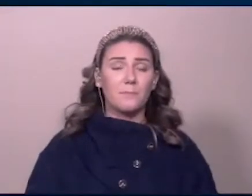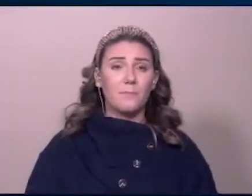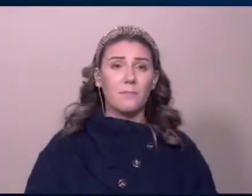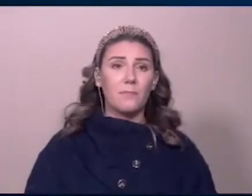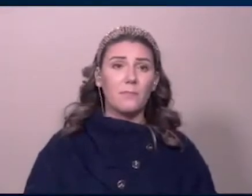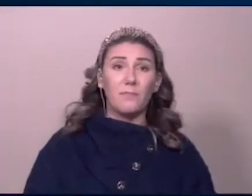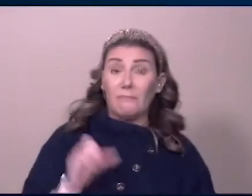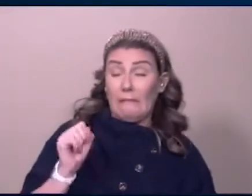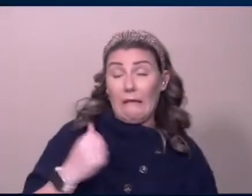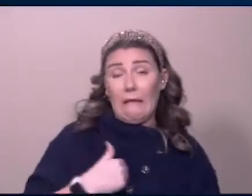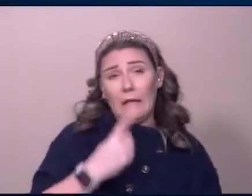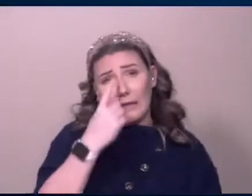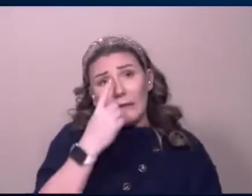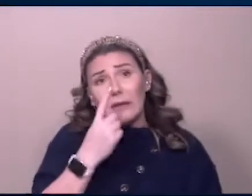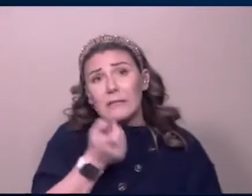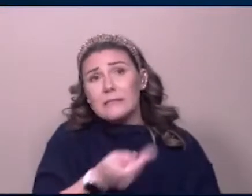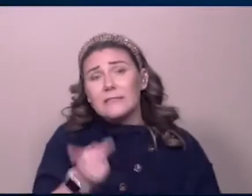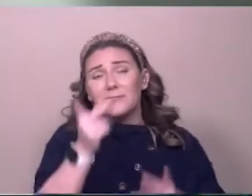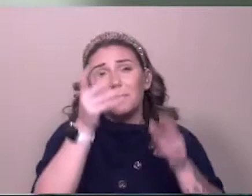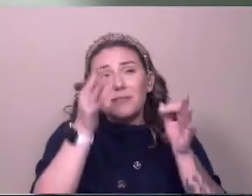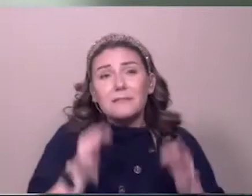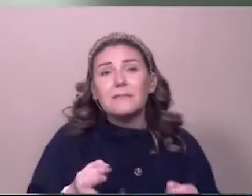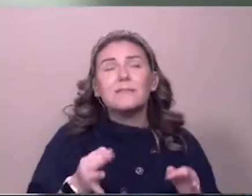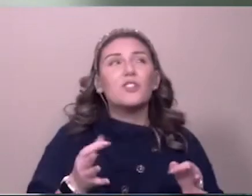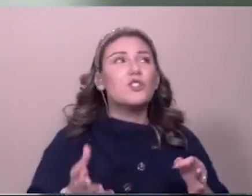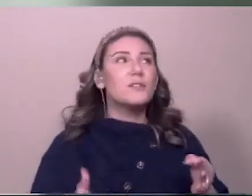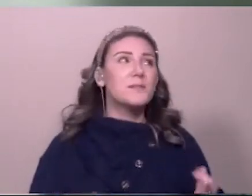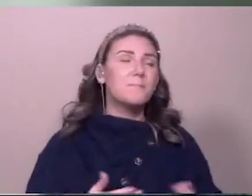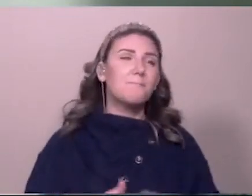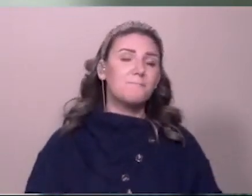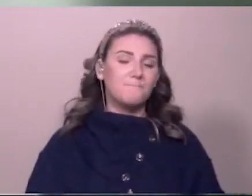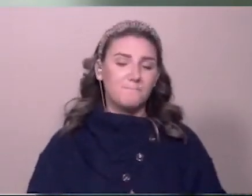I think some of those decisions are,